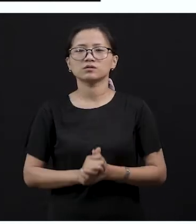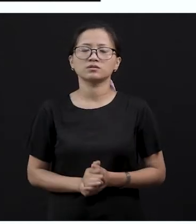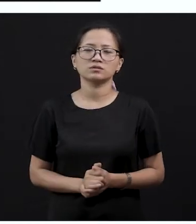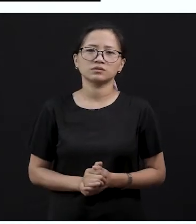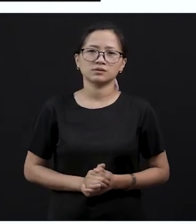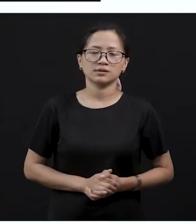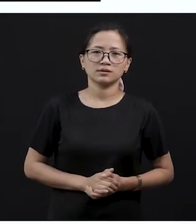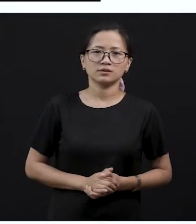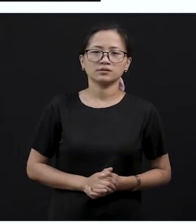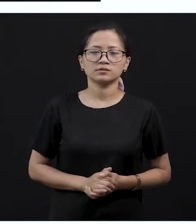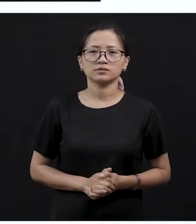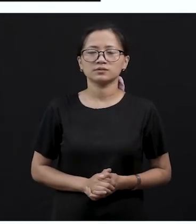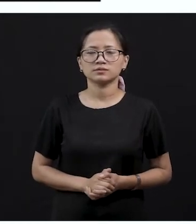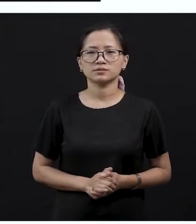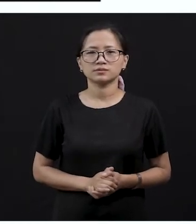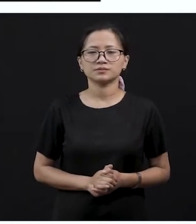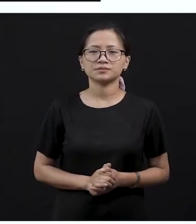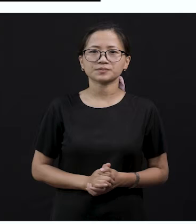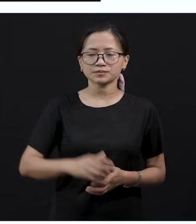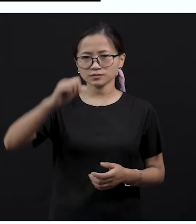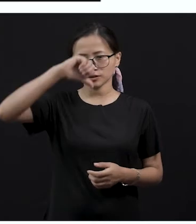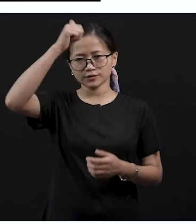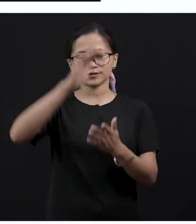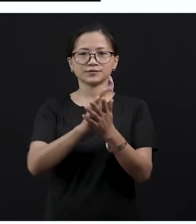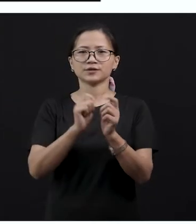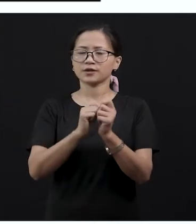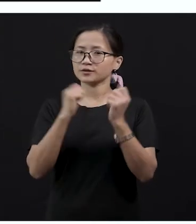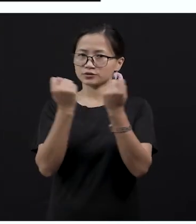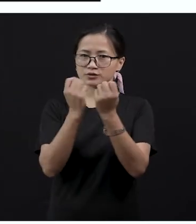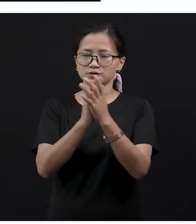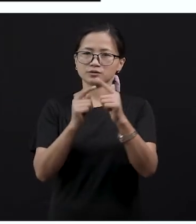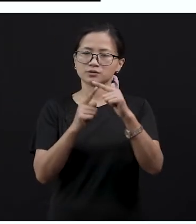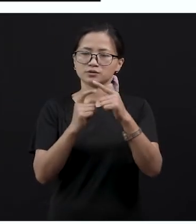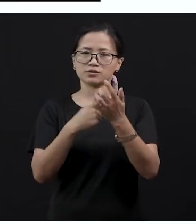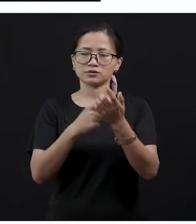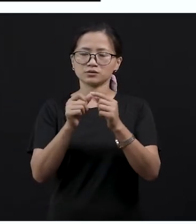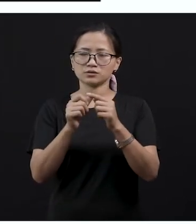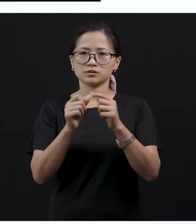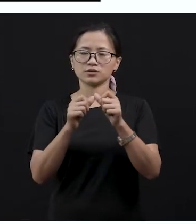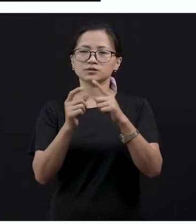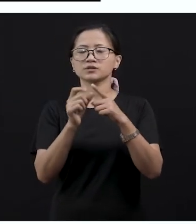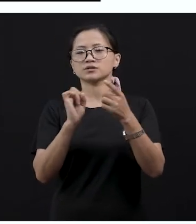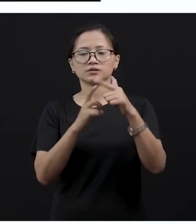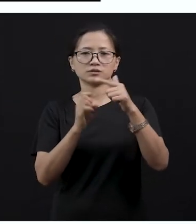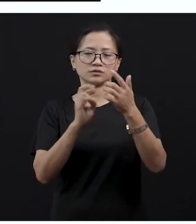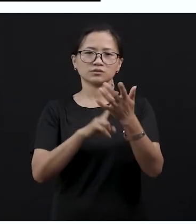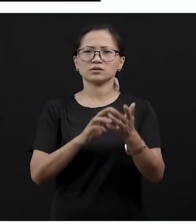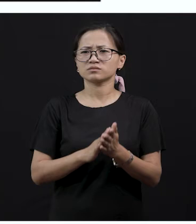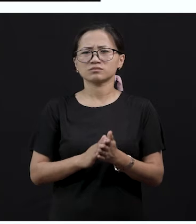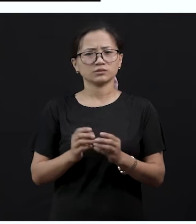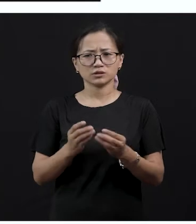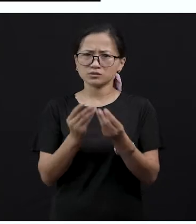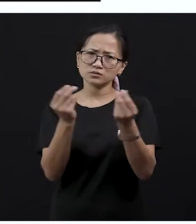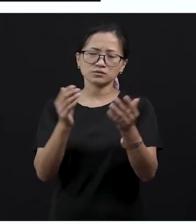like in Indian tradition those days, women were not treated equally,